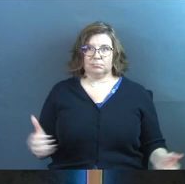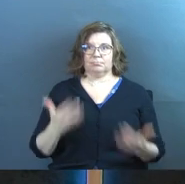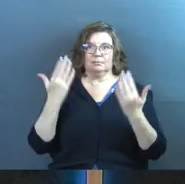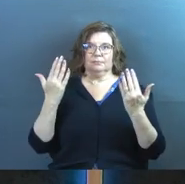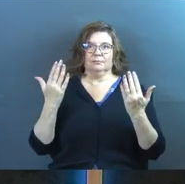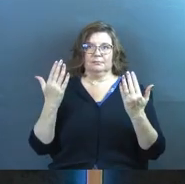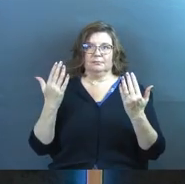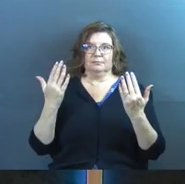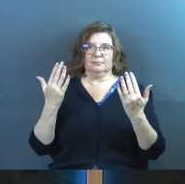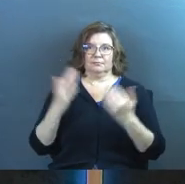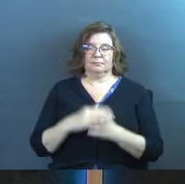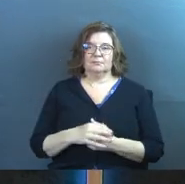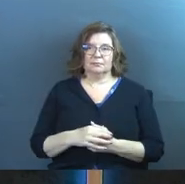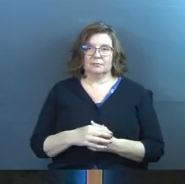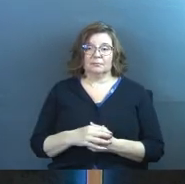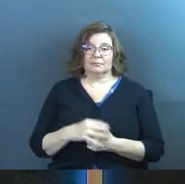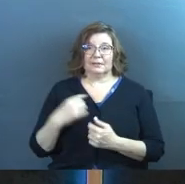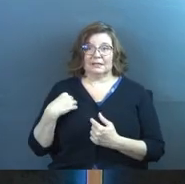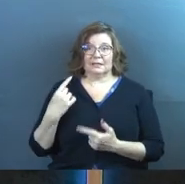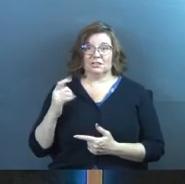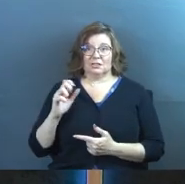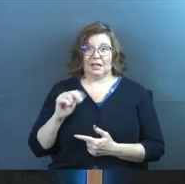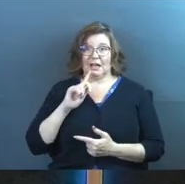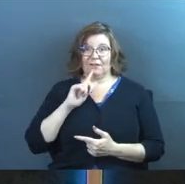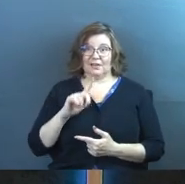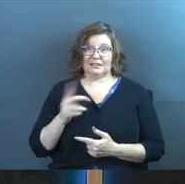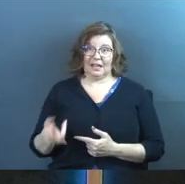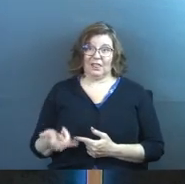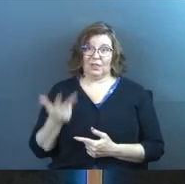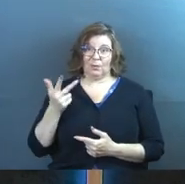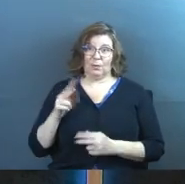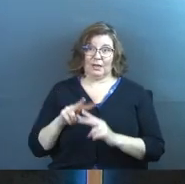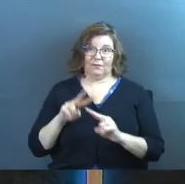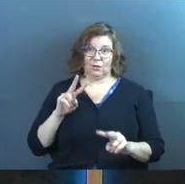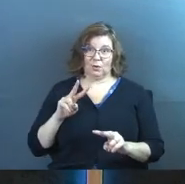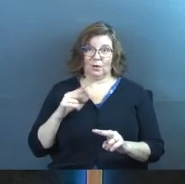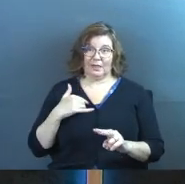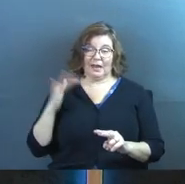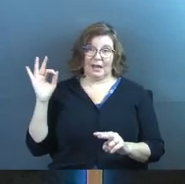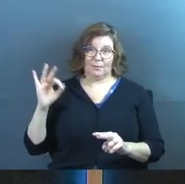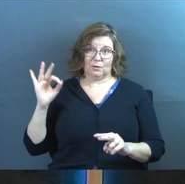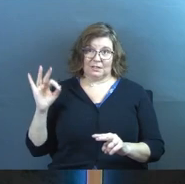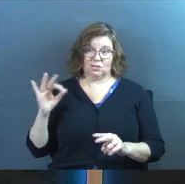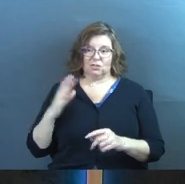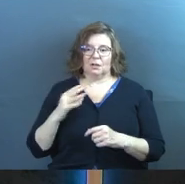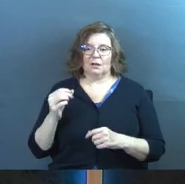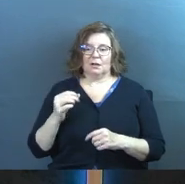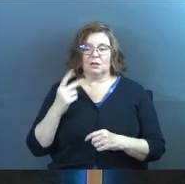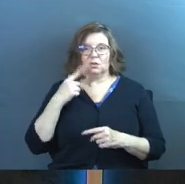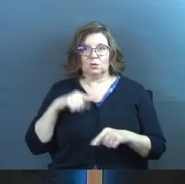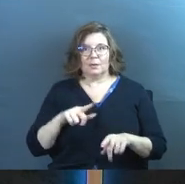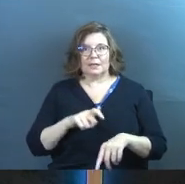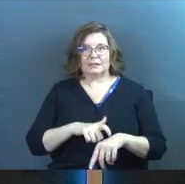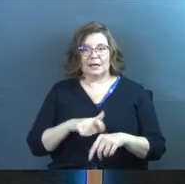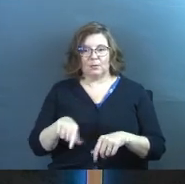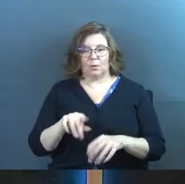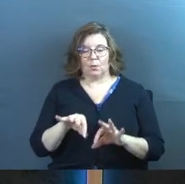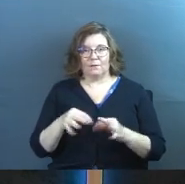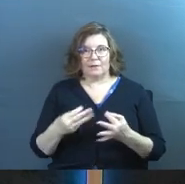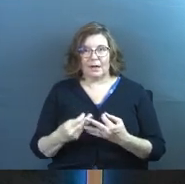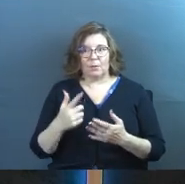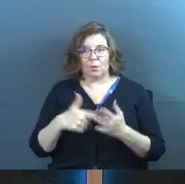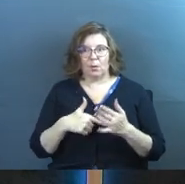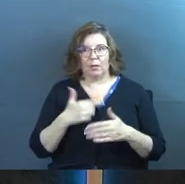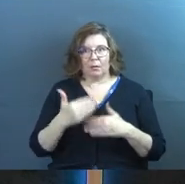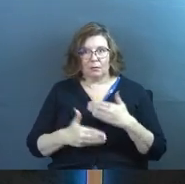center. Since January, I've actually had 3 funerals that I preached, and you spend time with those families